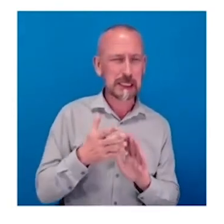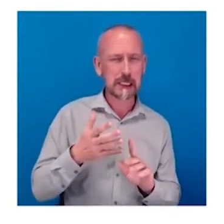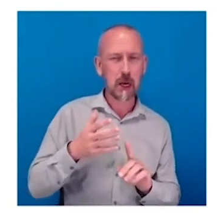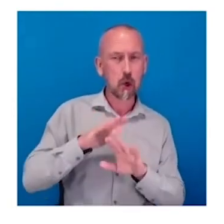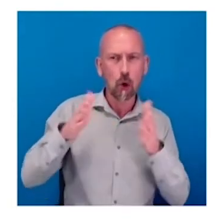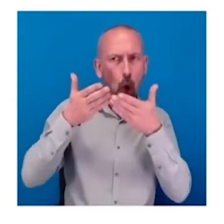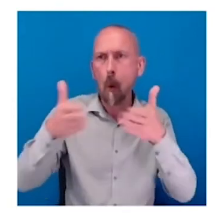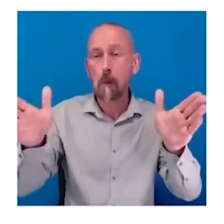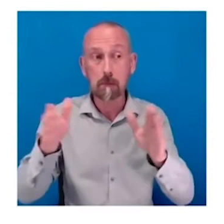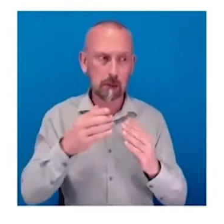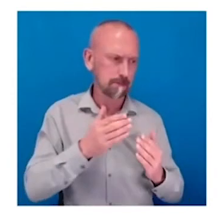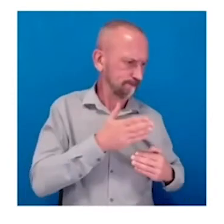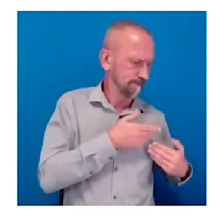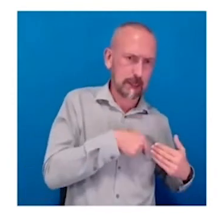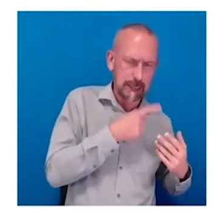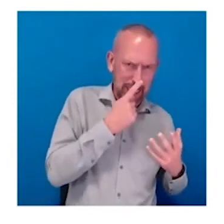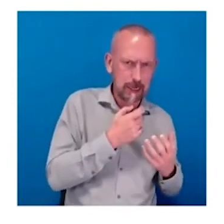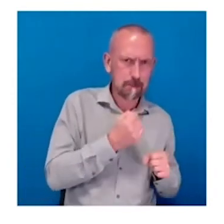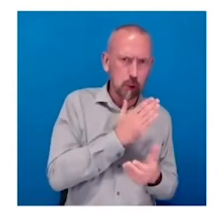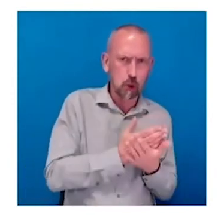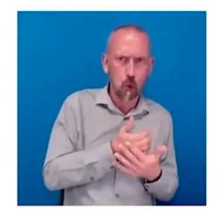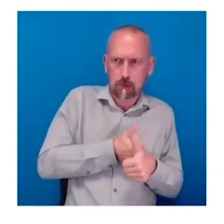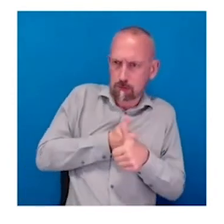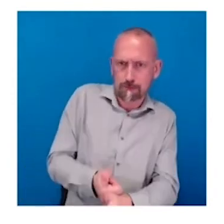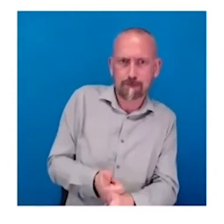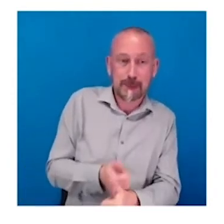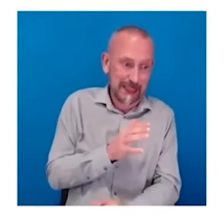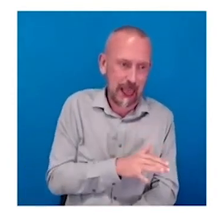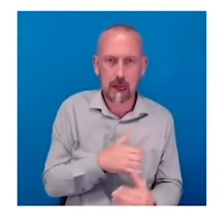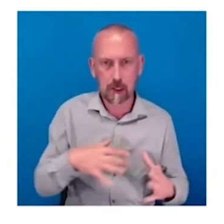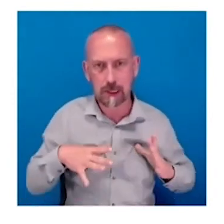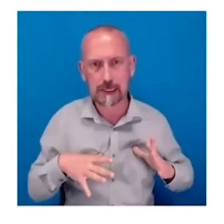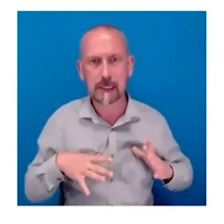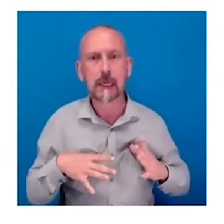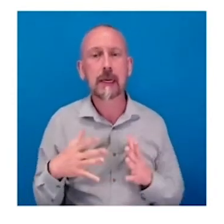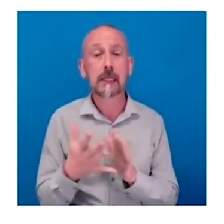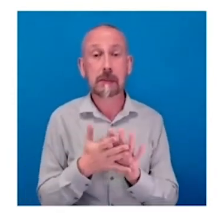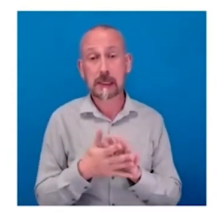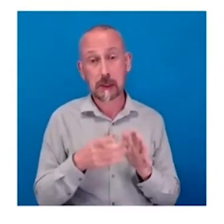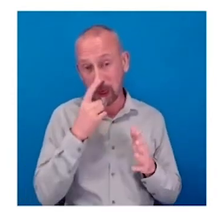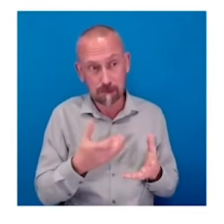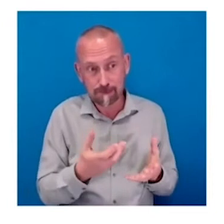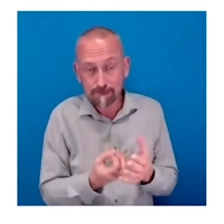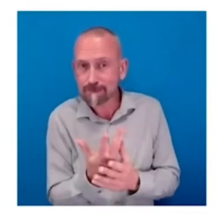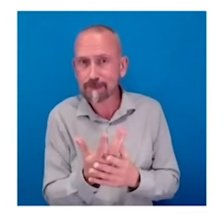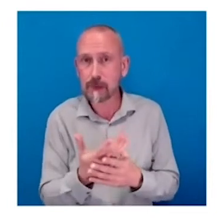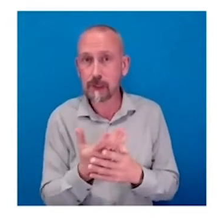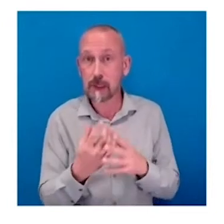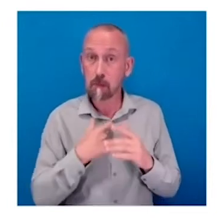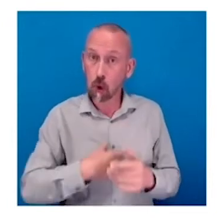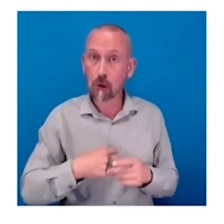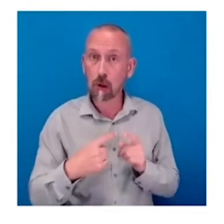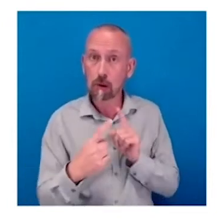that facilitates an in-person service. Also, talking about technology again, is